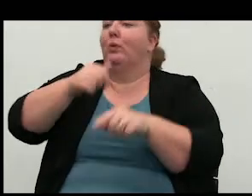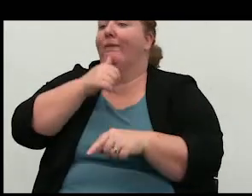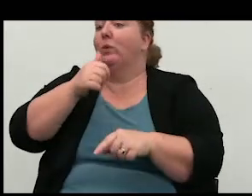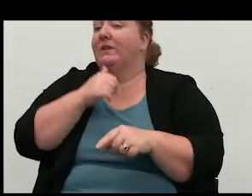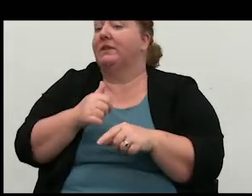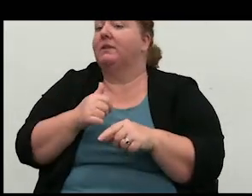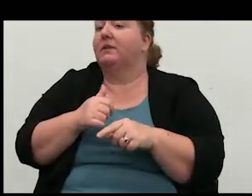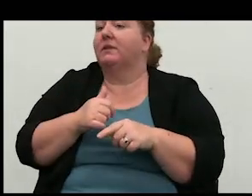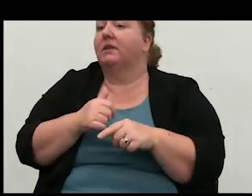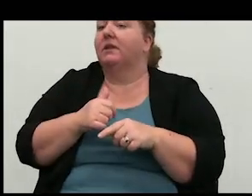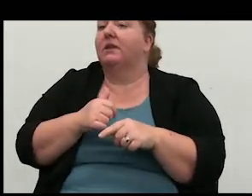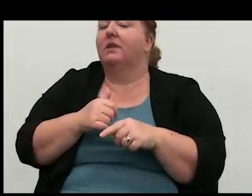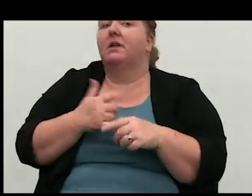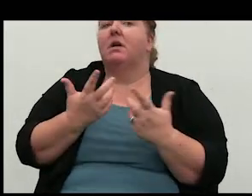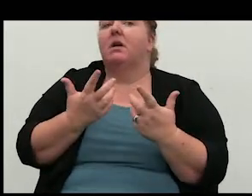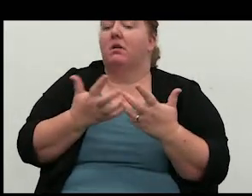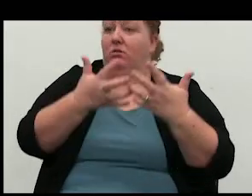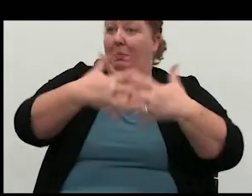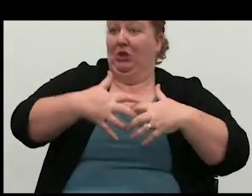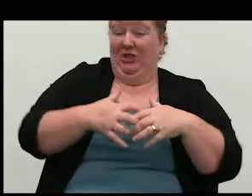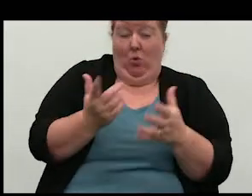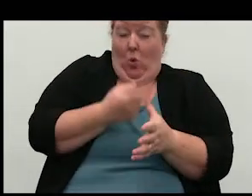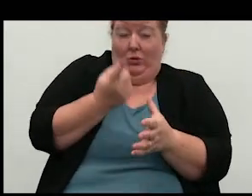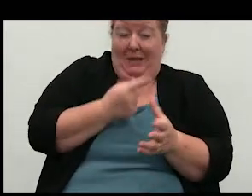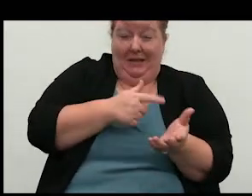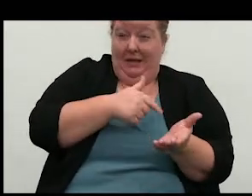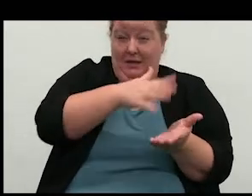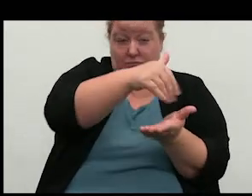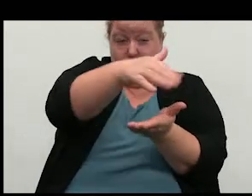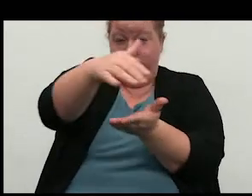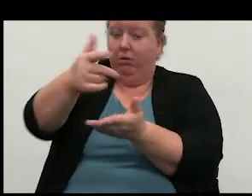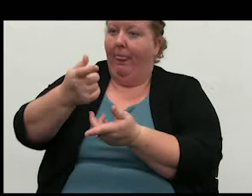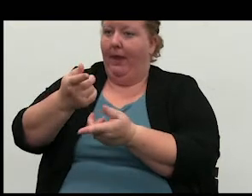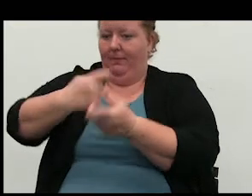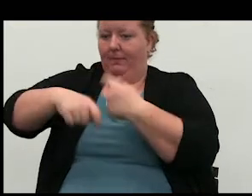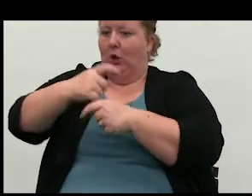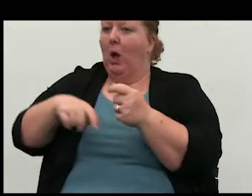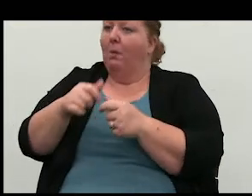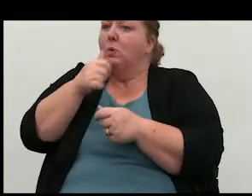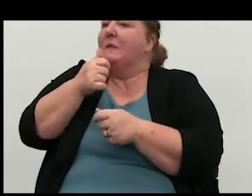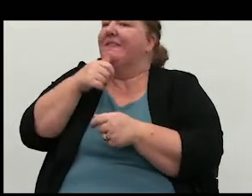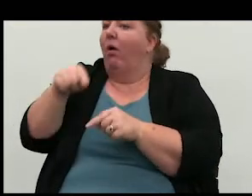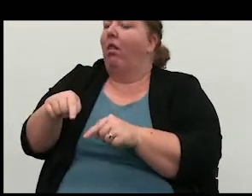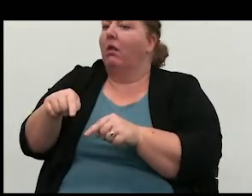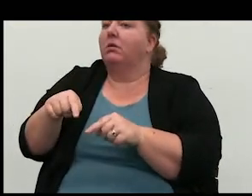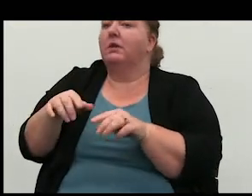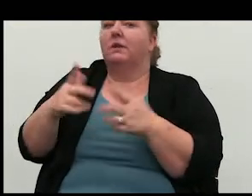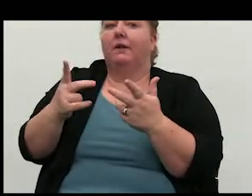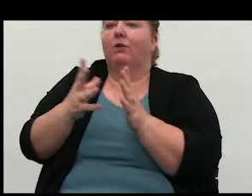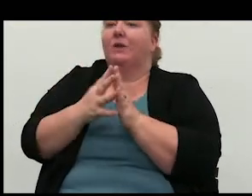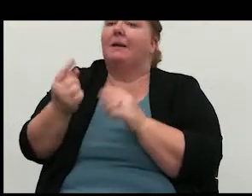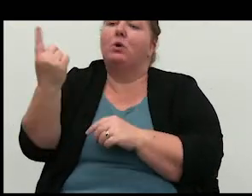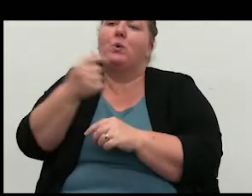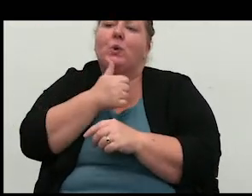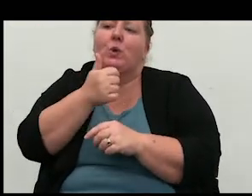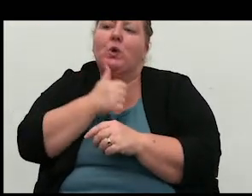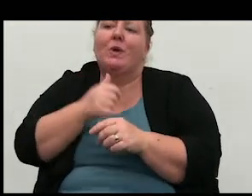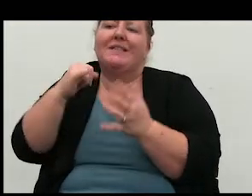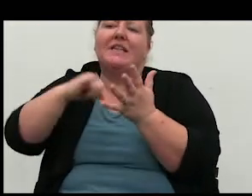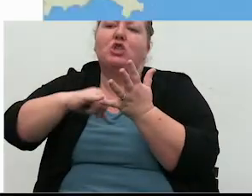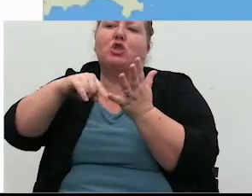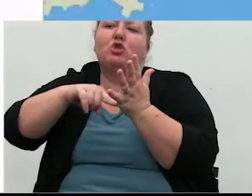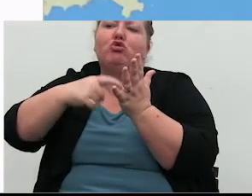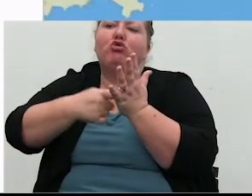Machines that automatically collect data and automatically process it into forms that we can use. For example, who uses an app called